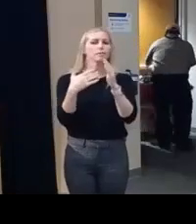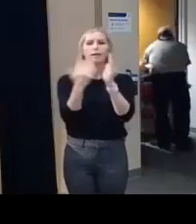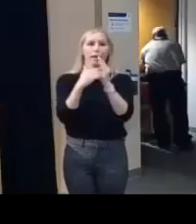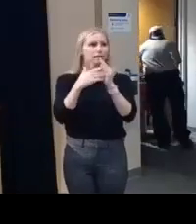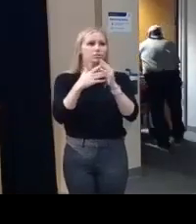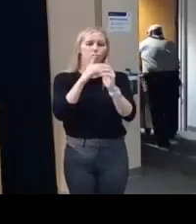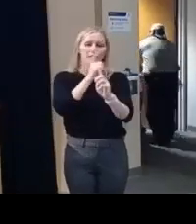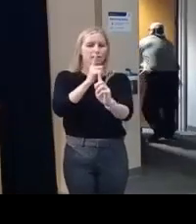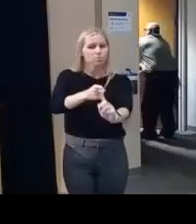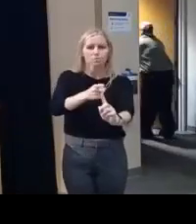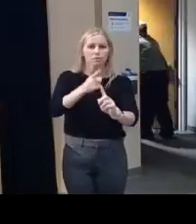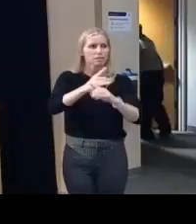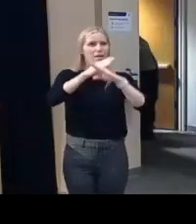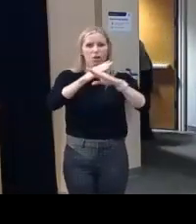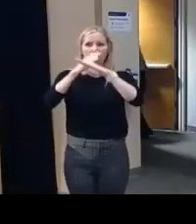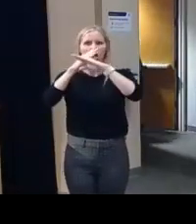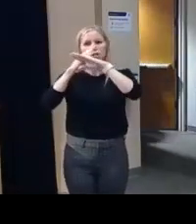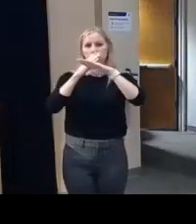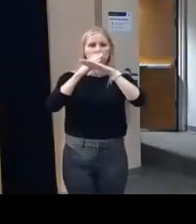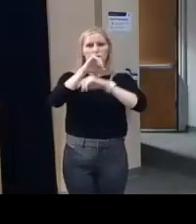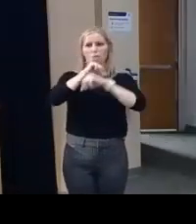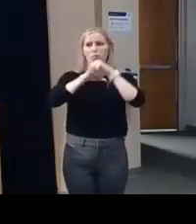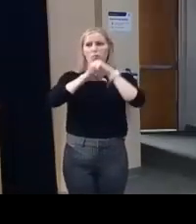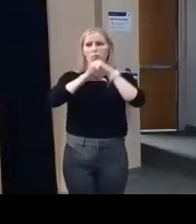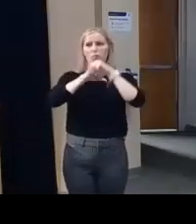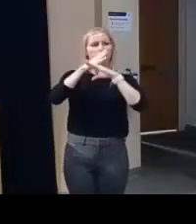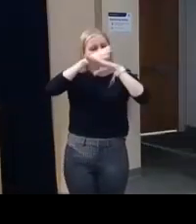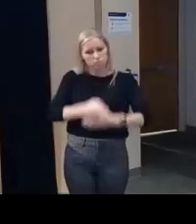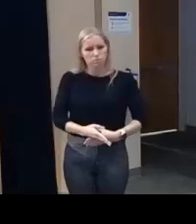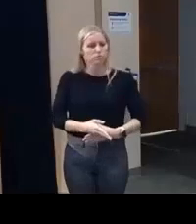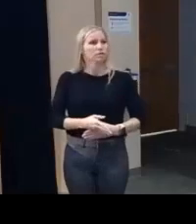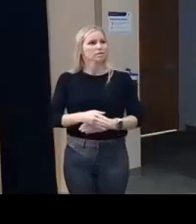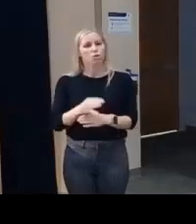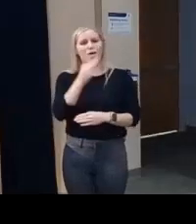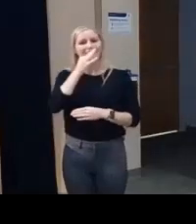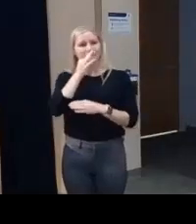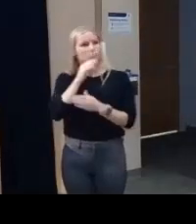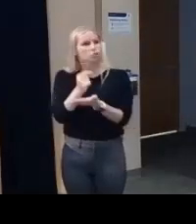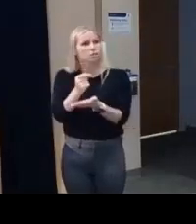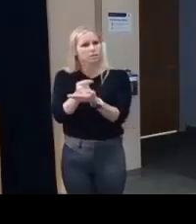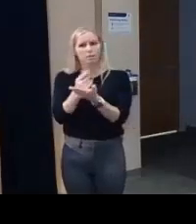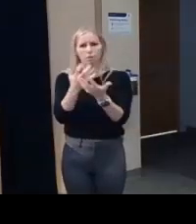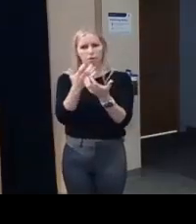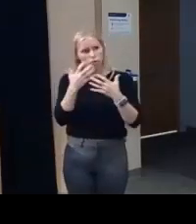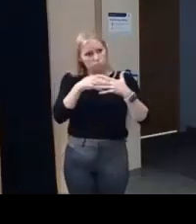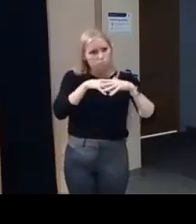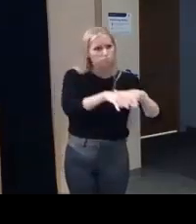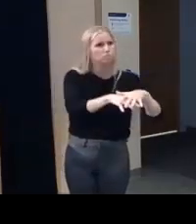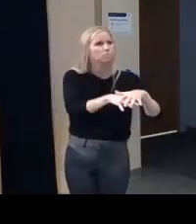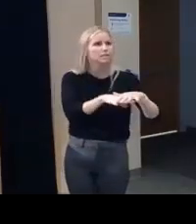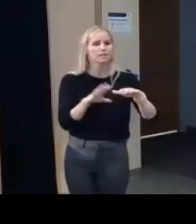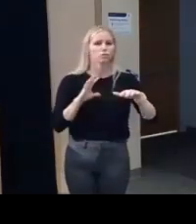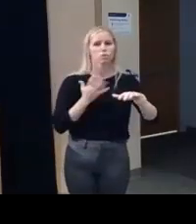integrate expert treatment into our already long-standing expertise in substance use disorder